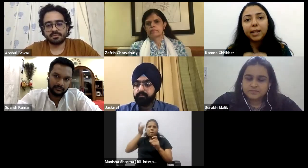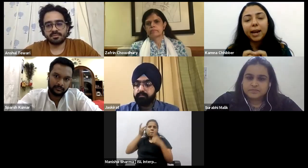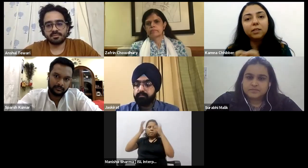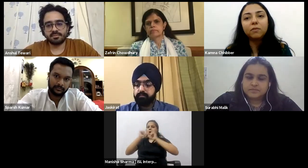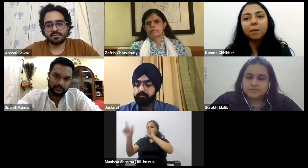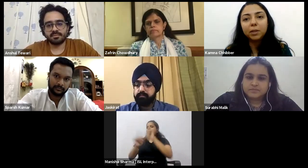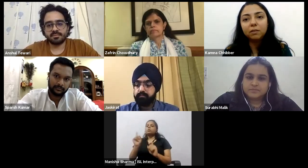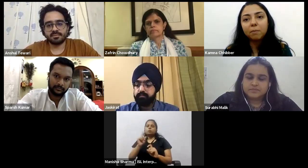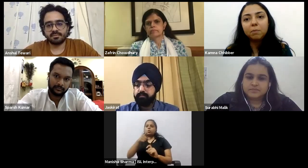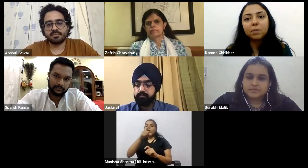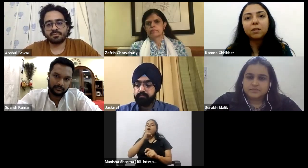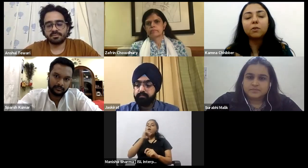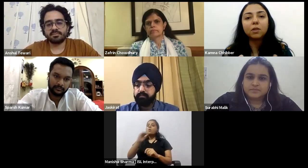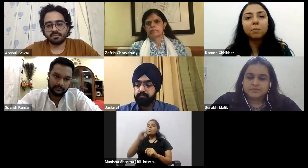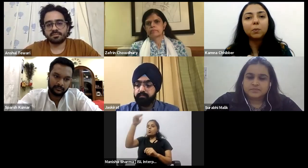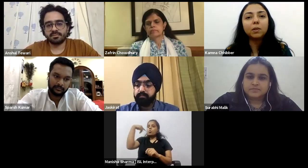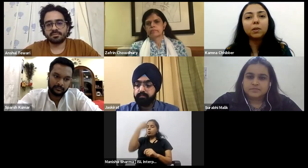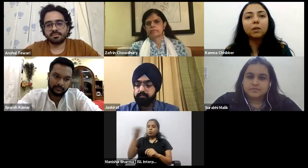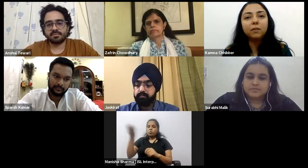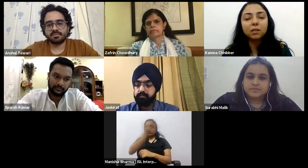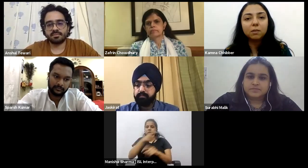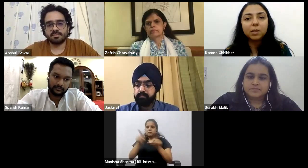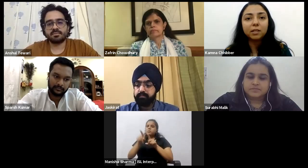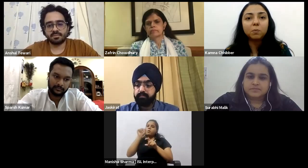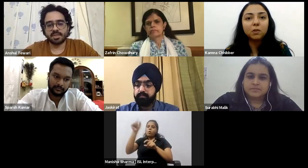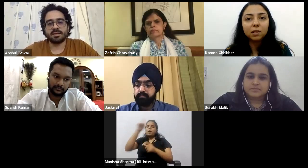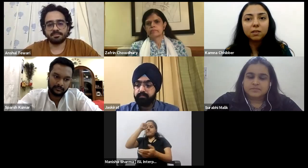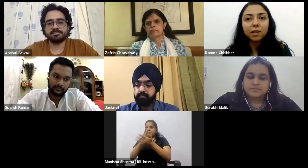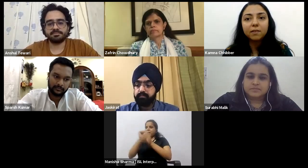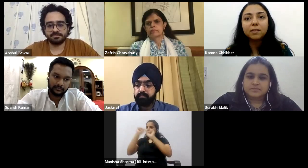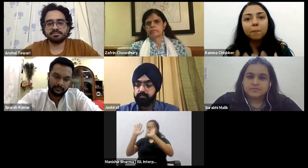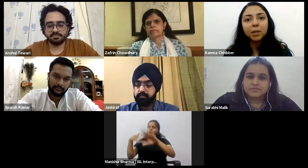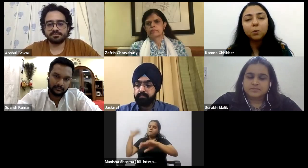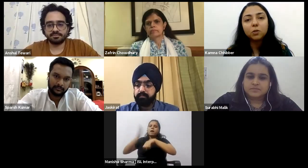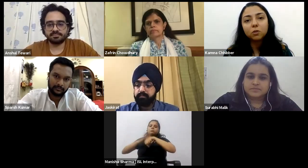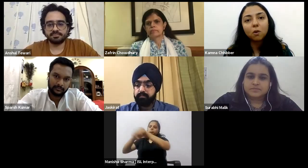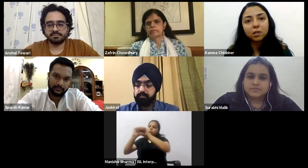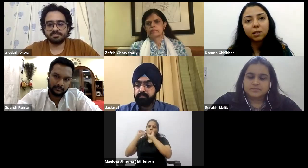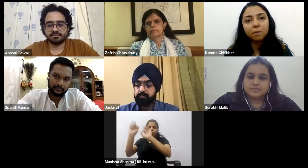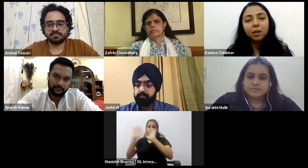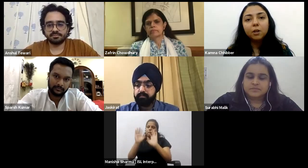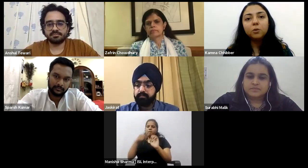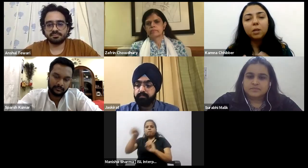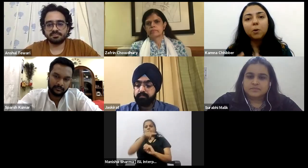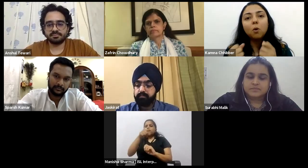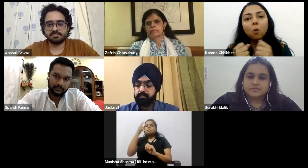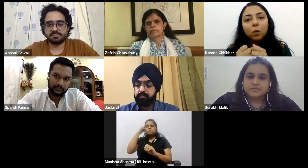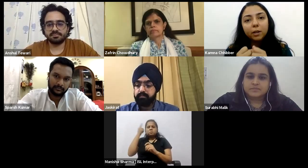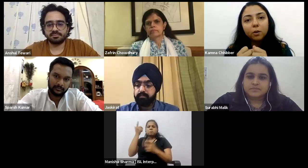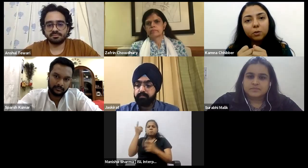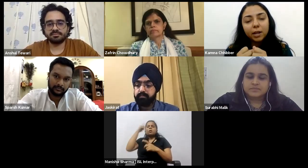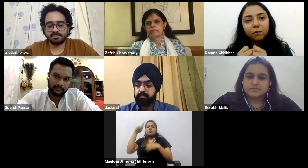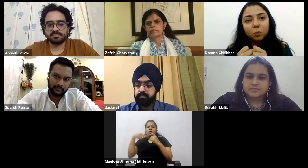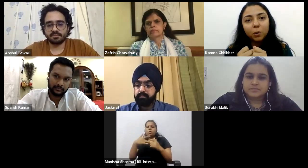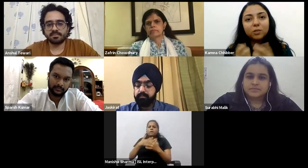the adult in your family, the family members are also coming with their own belief systems and experiences. There is something which is causing them to keep on holding